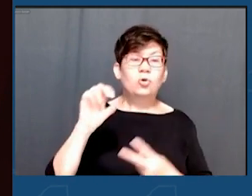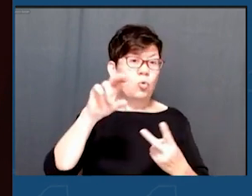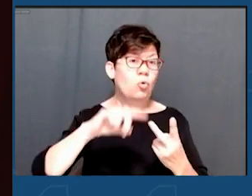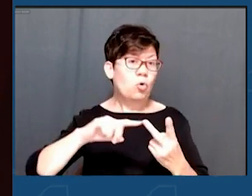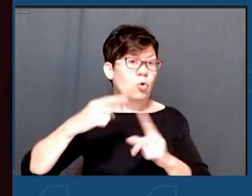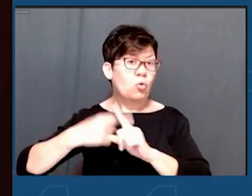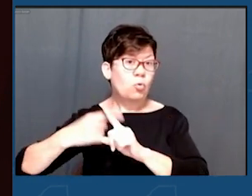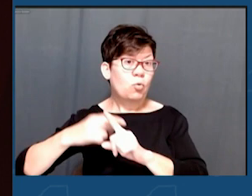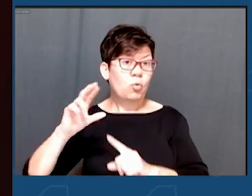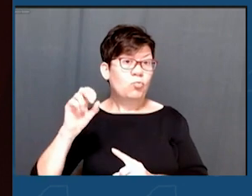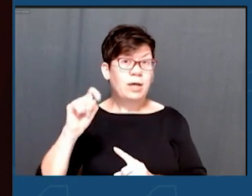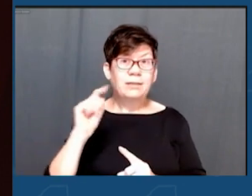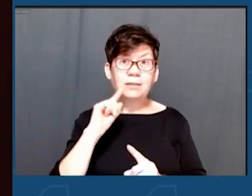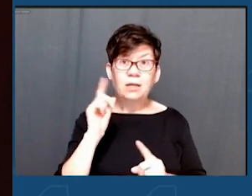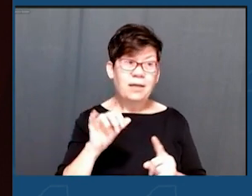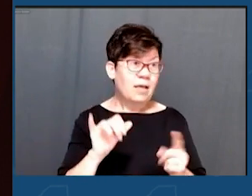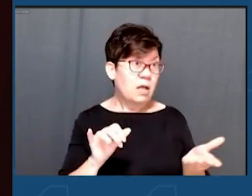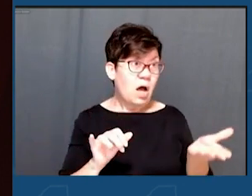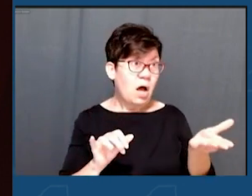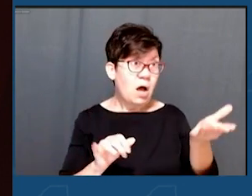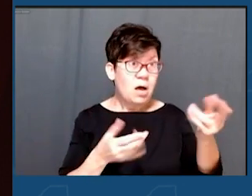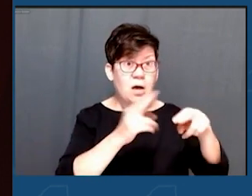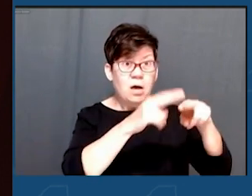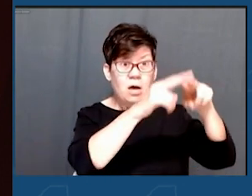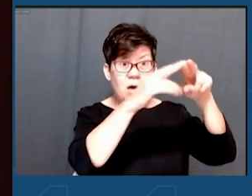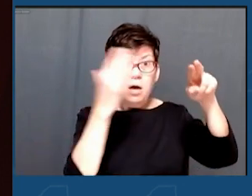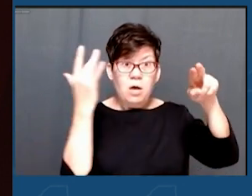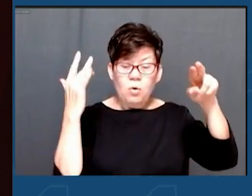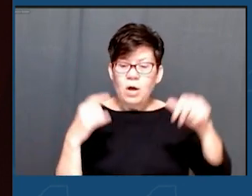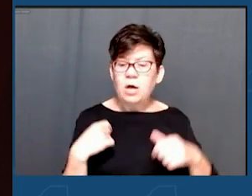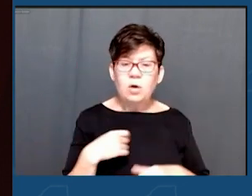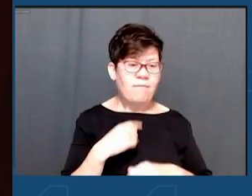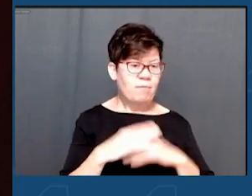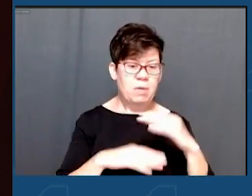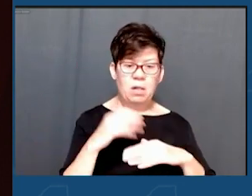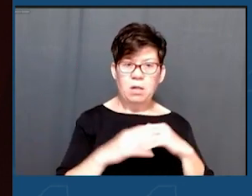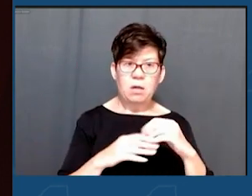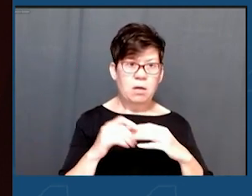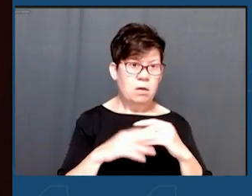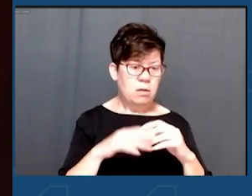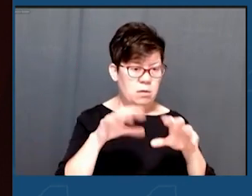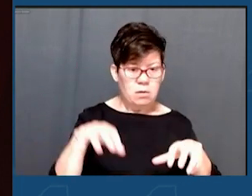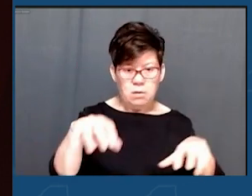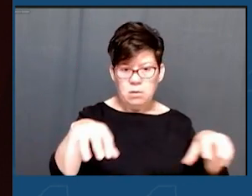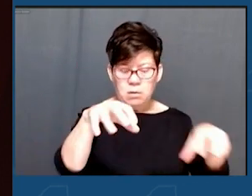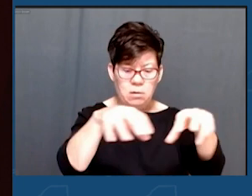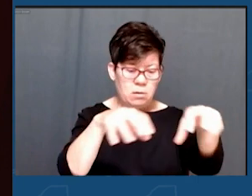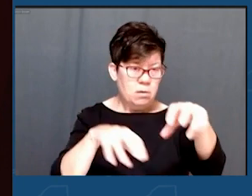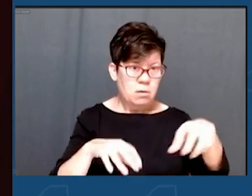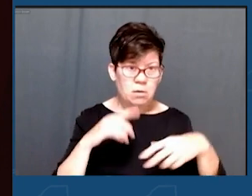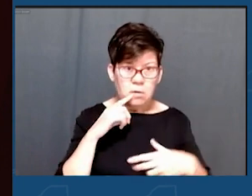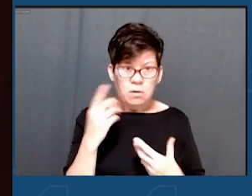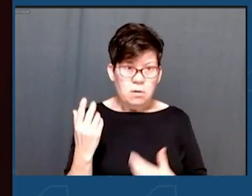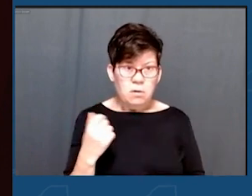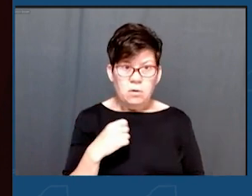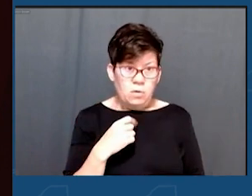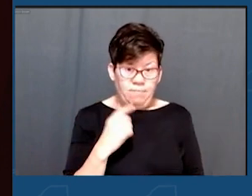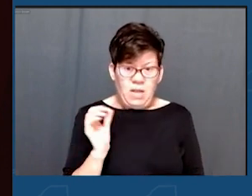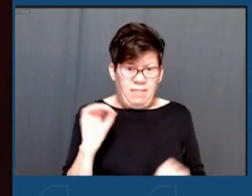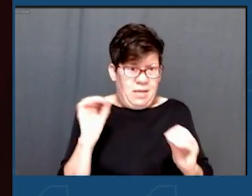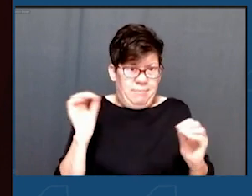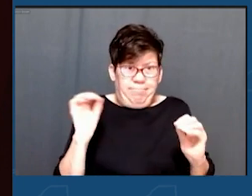be because this state has not built the communities from Long Island up to the North Country, over to Buffalo, down to Jamestown. We have